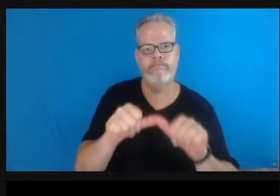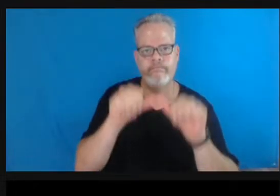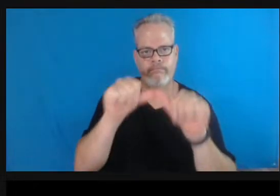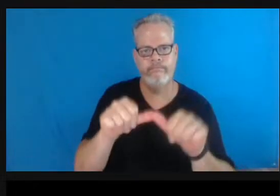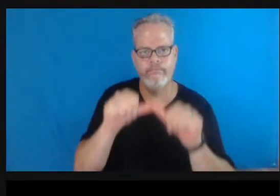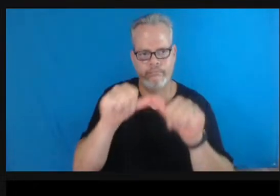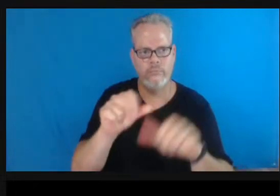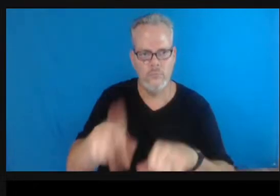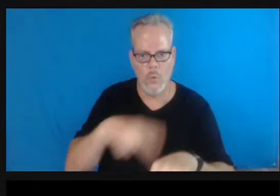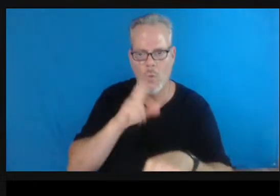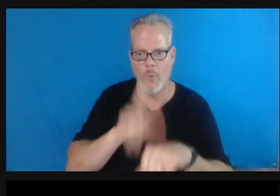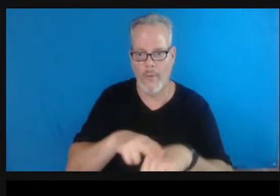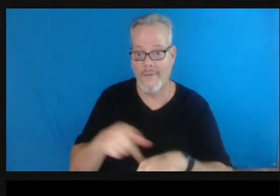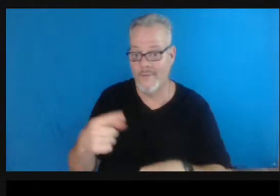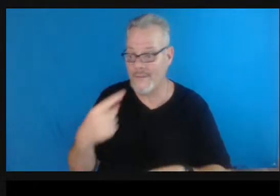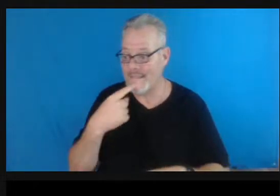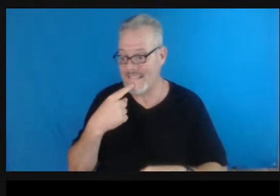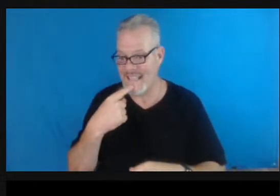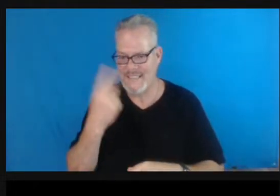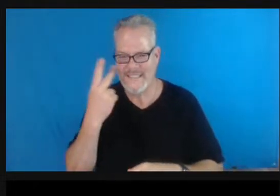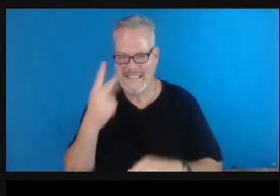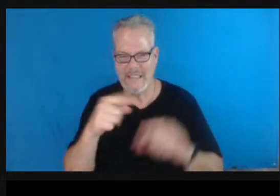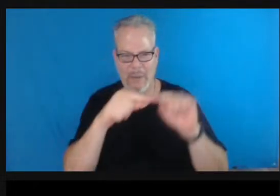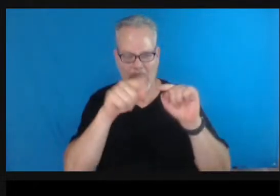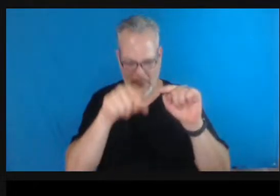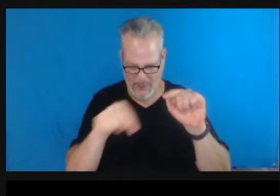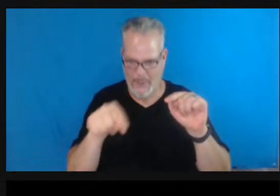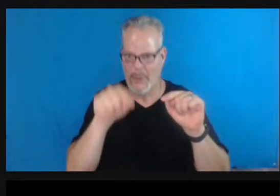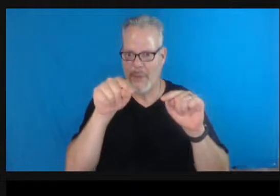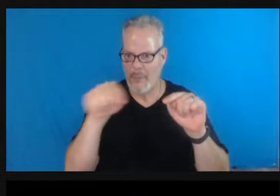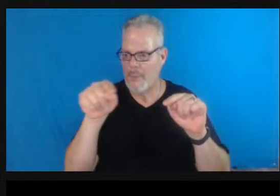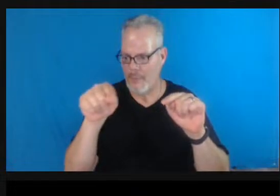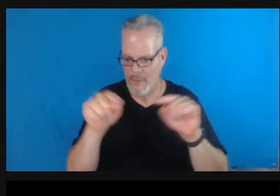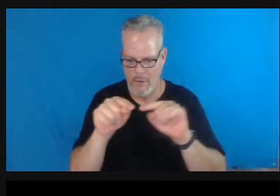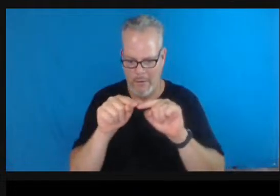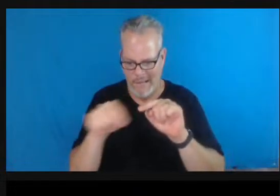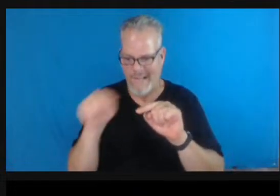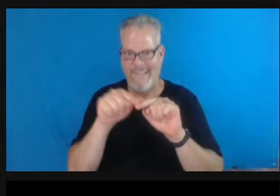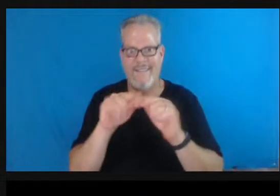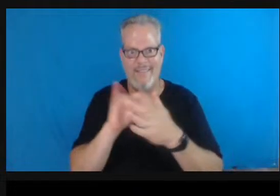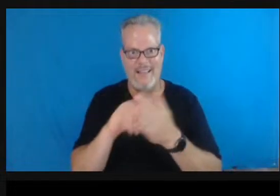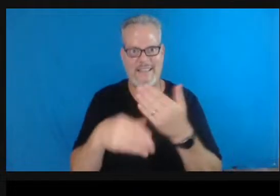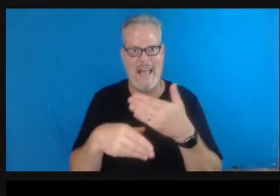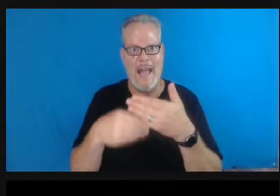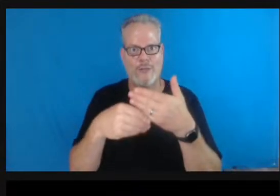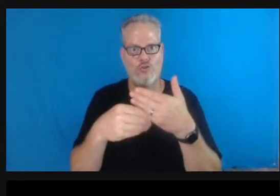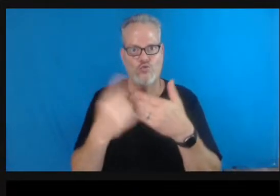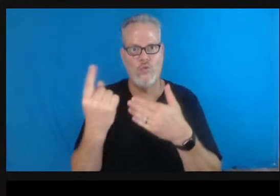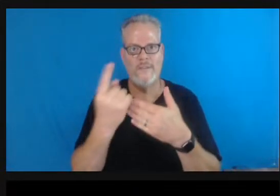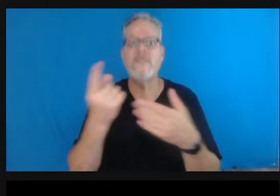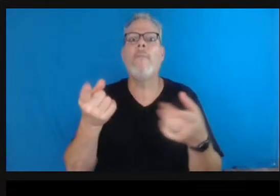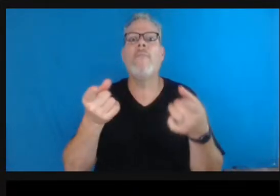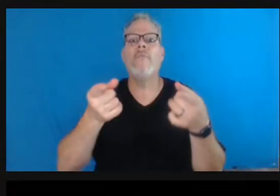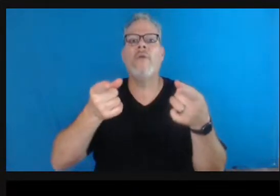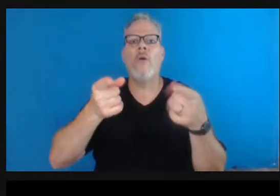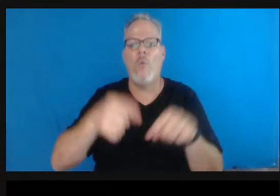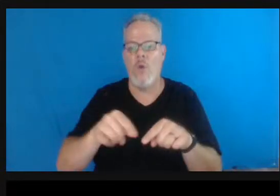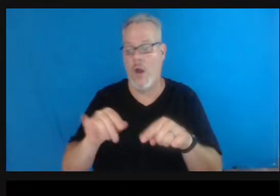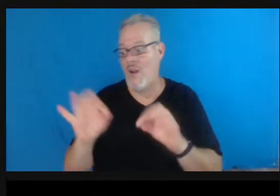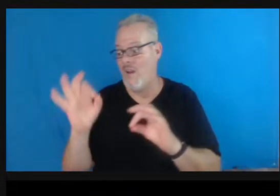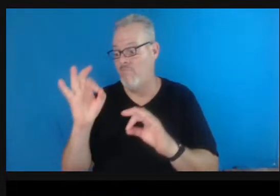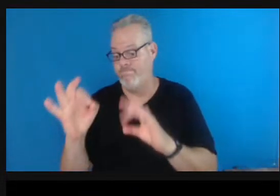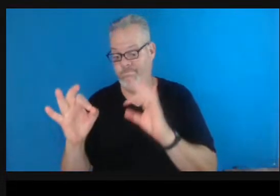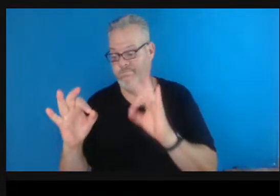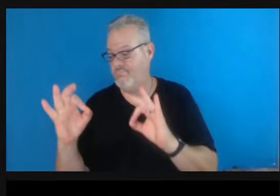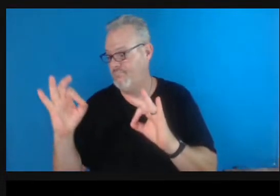is there's a little extra something going on here, a little extra something going on, and a little extra something going on here. And what's going on with